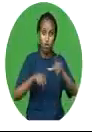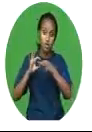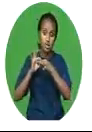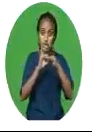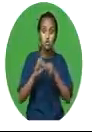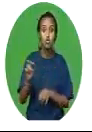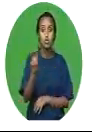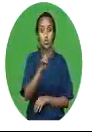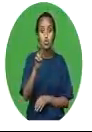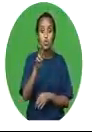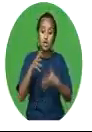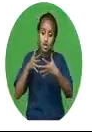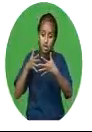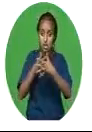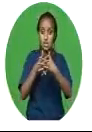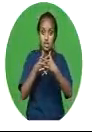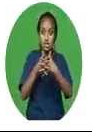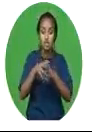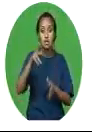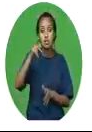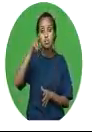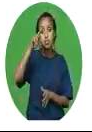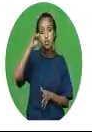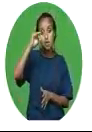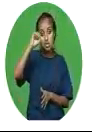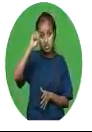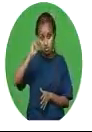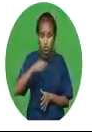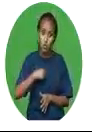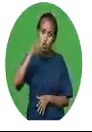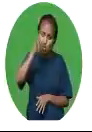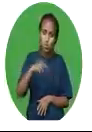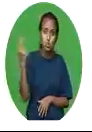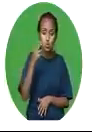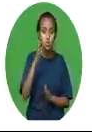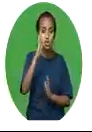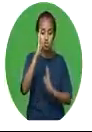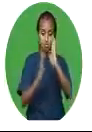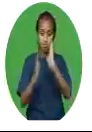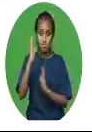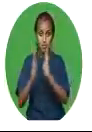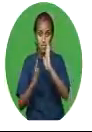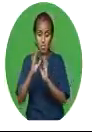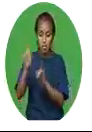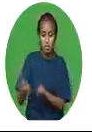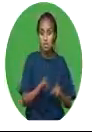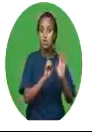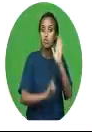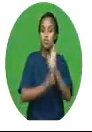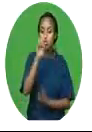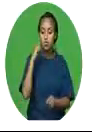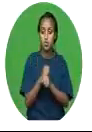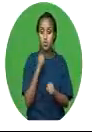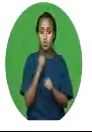the two intersecting prisms. We should use the parallel line method of development to make